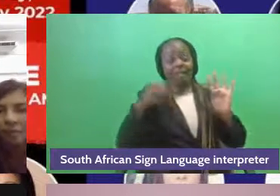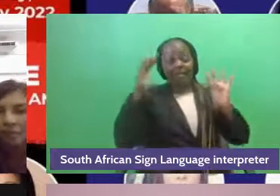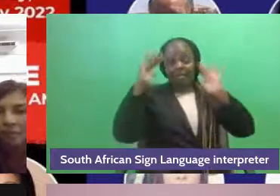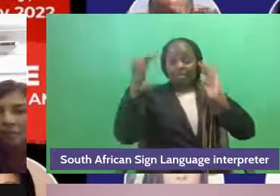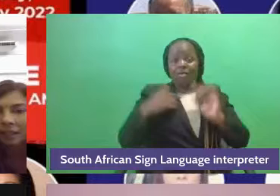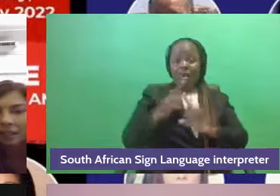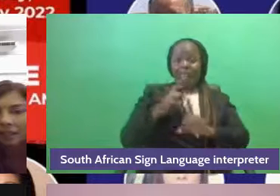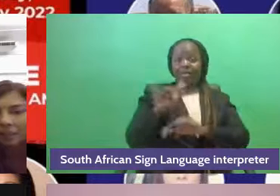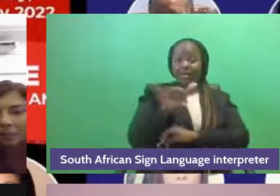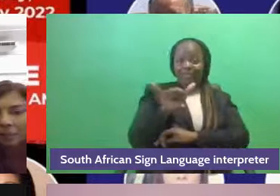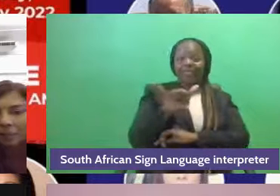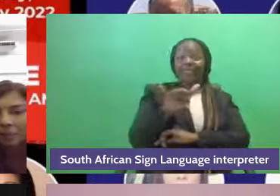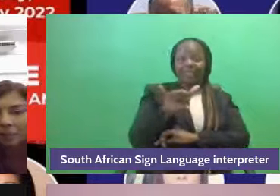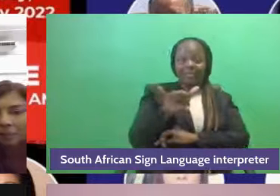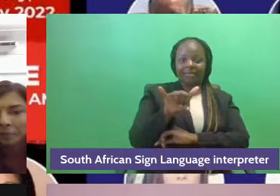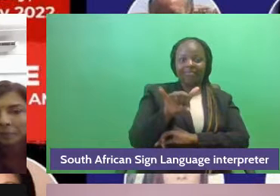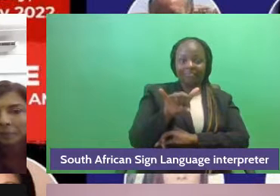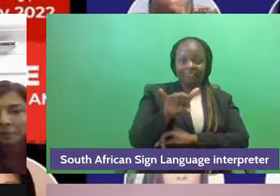this.